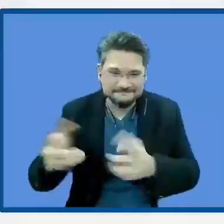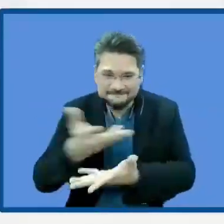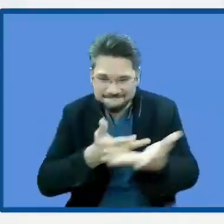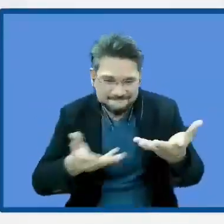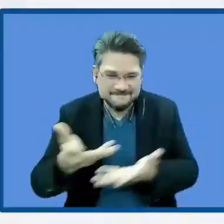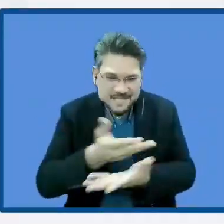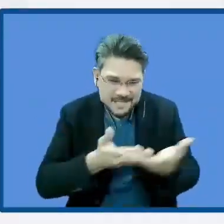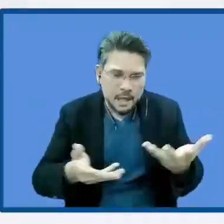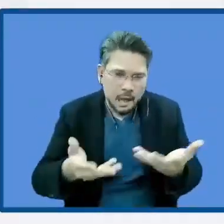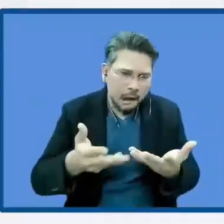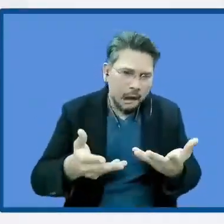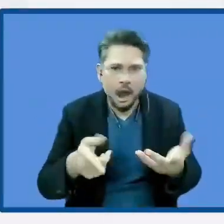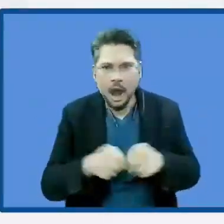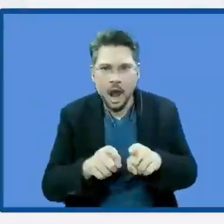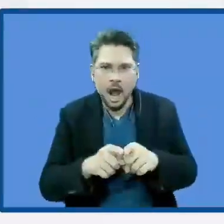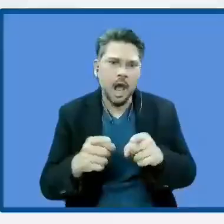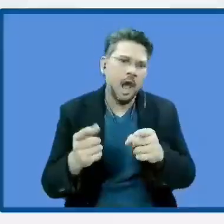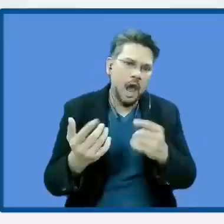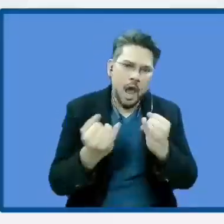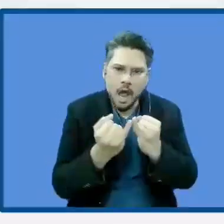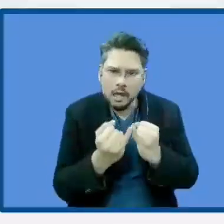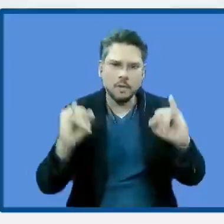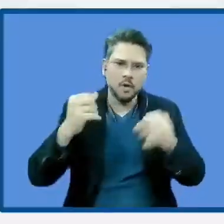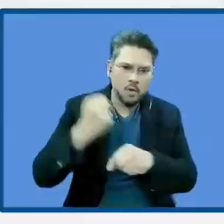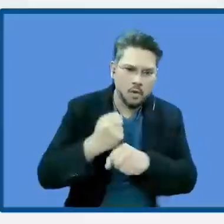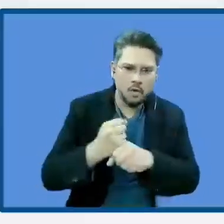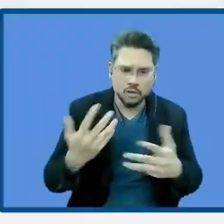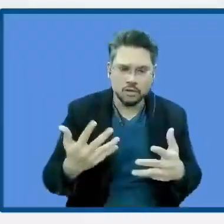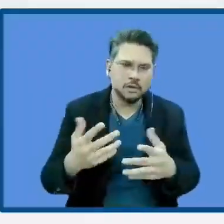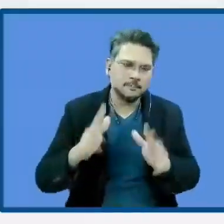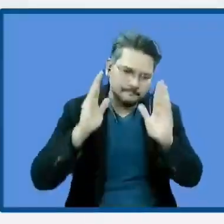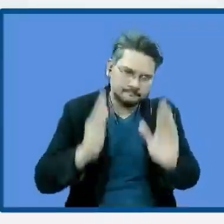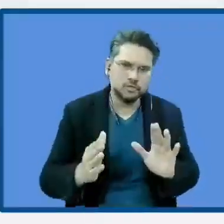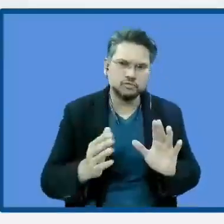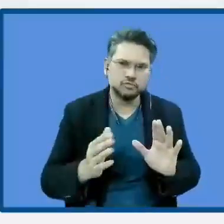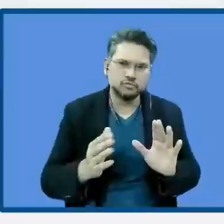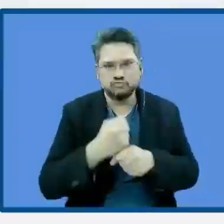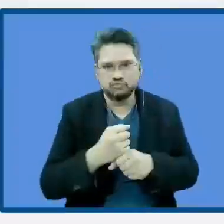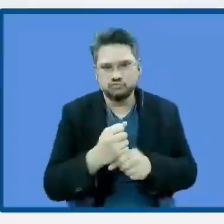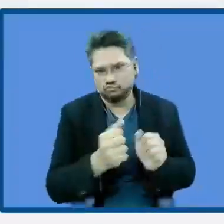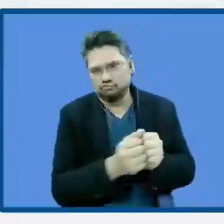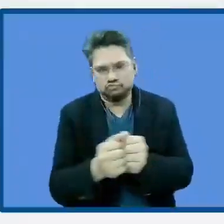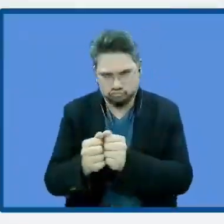independently, and they should operate together, and where we have information, this doesn't work. Those